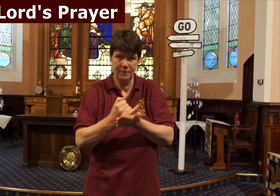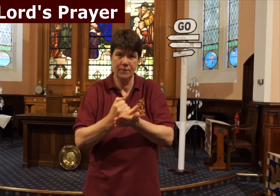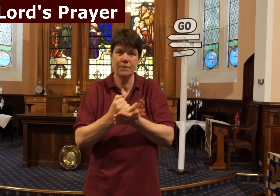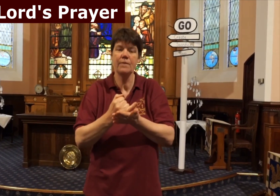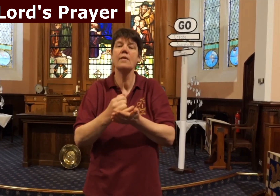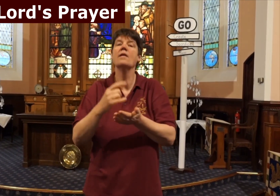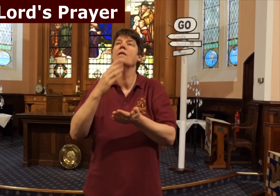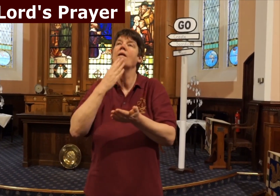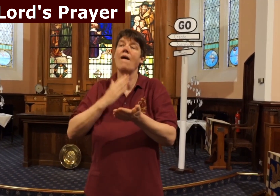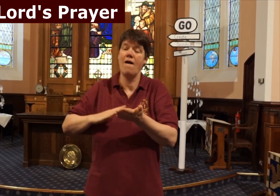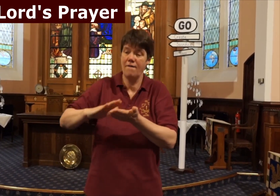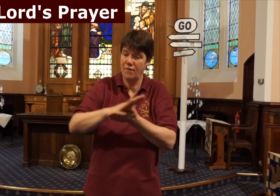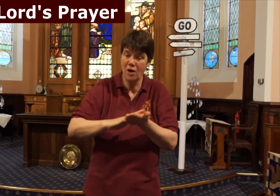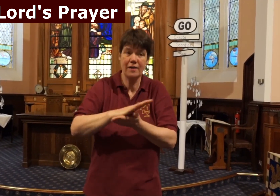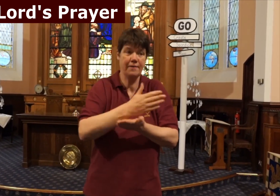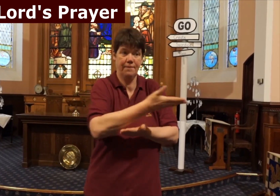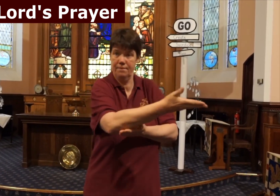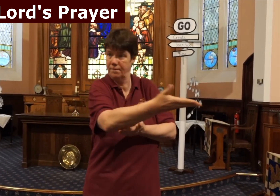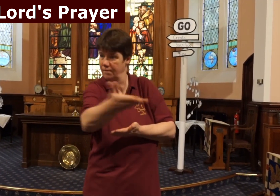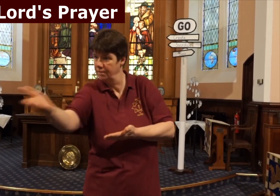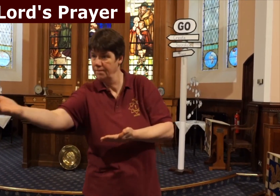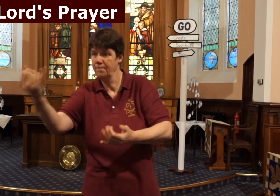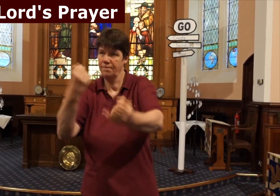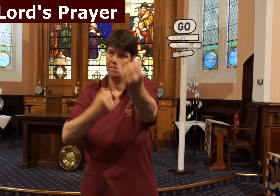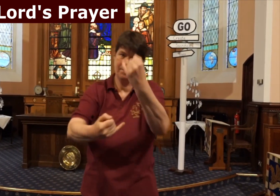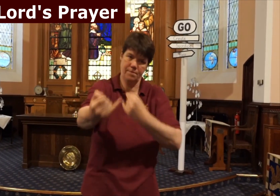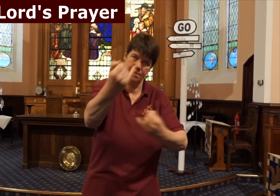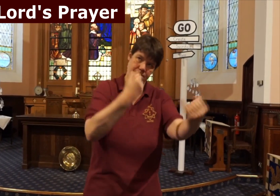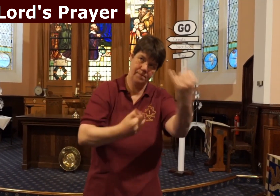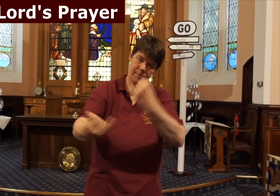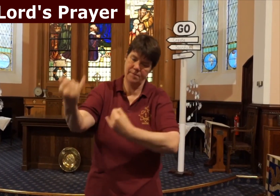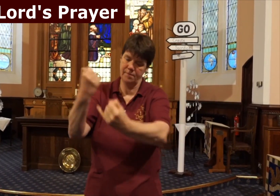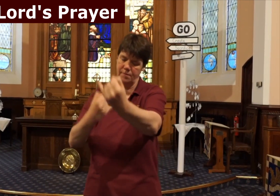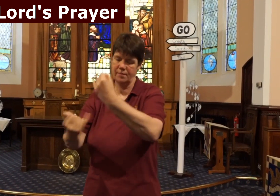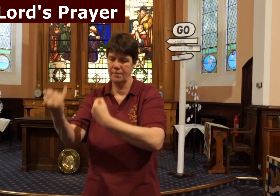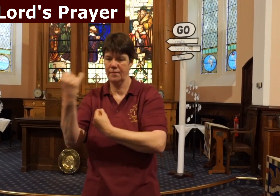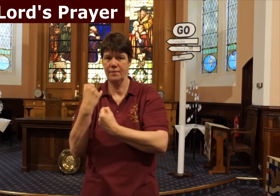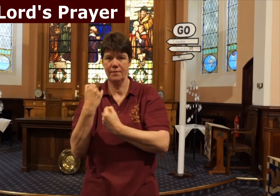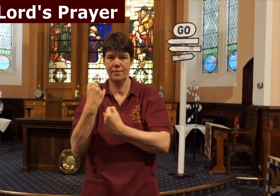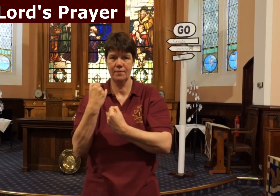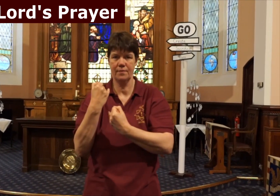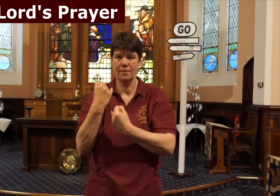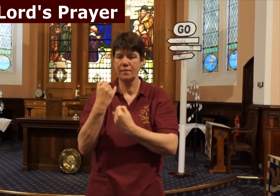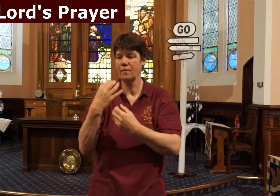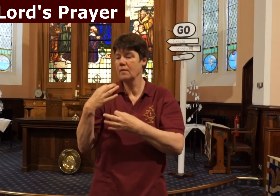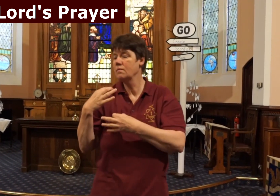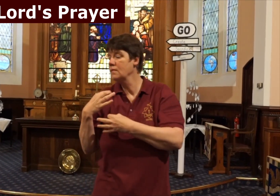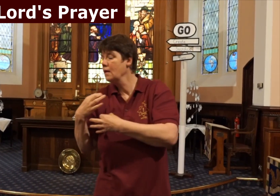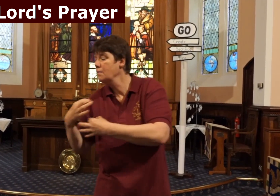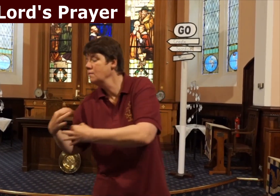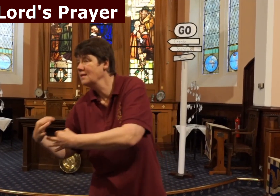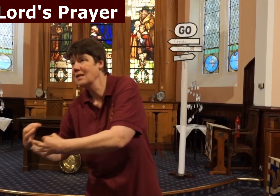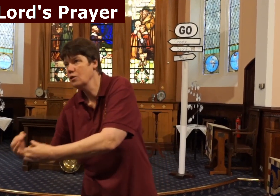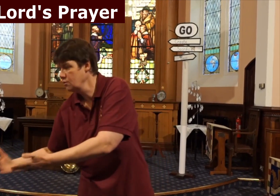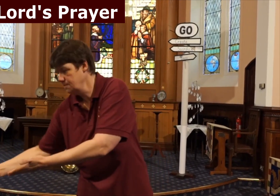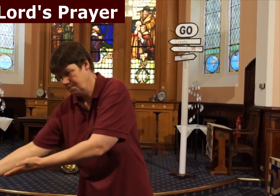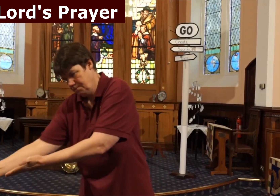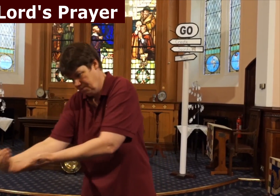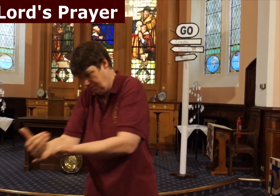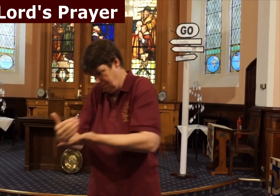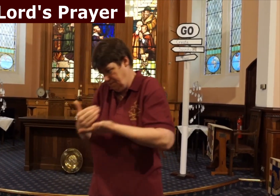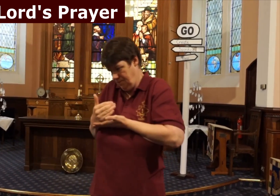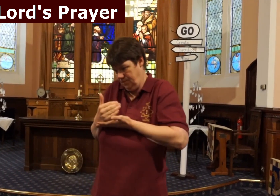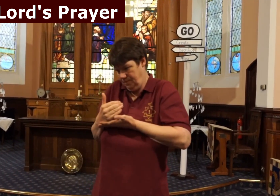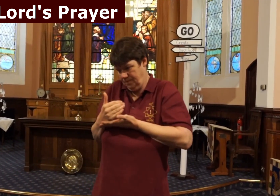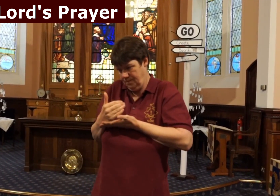have done, as we forgive those who have wronged us. Save us from